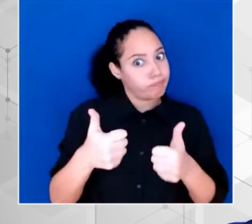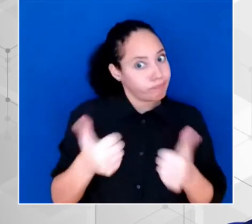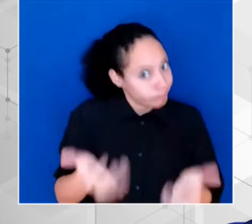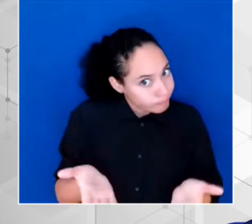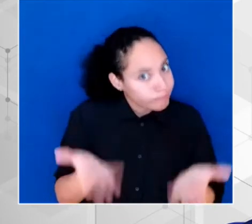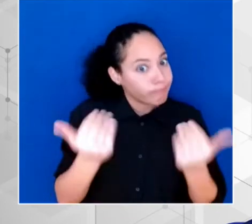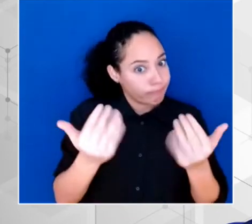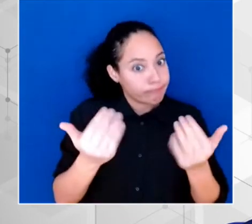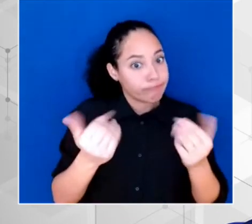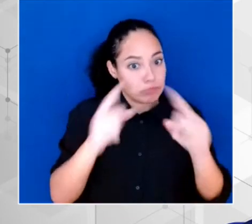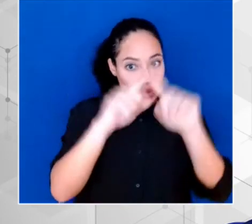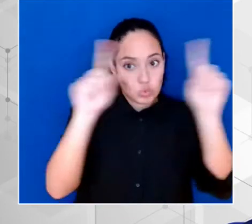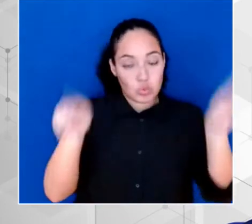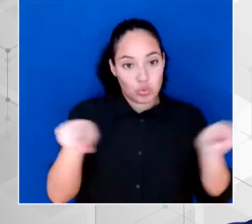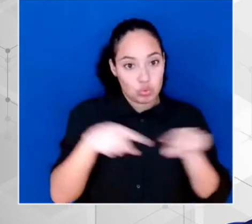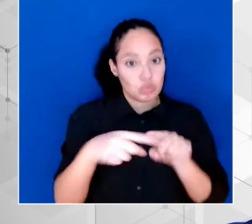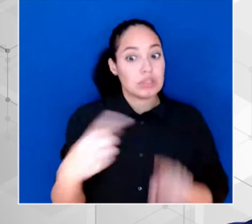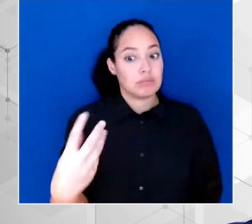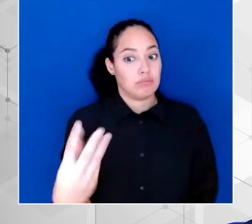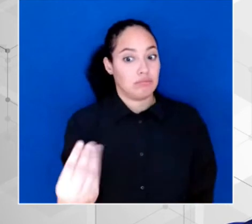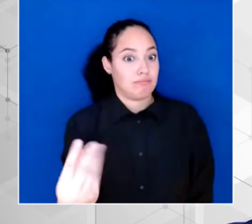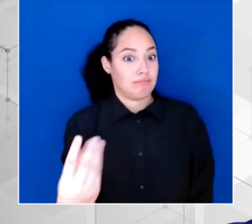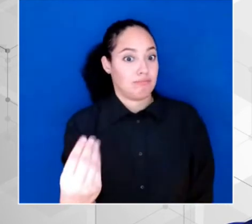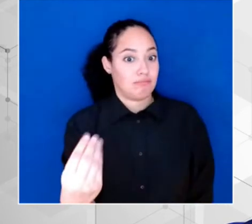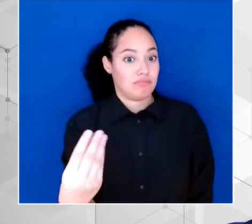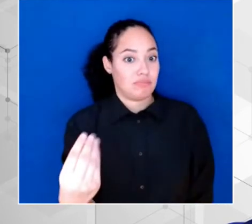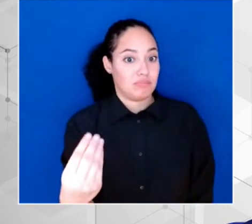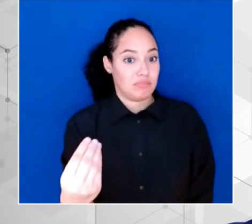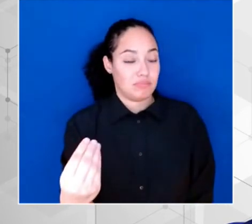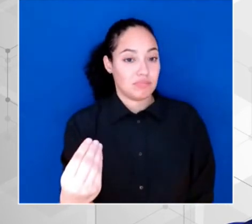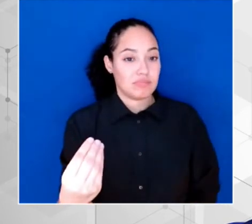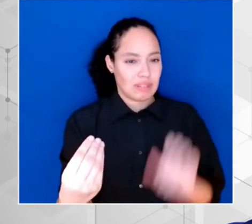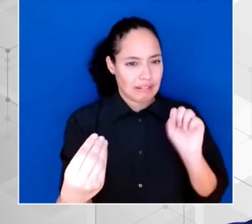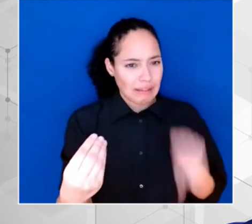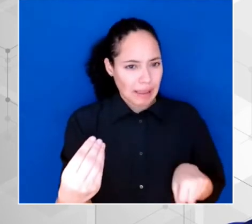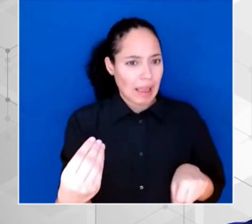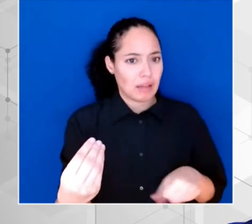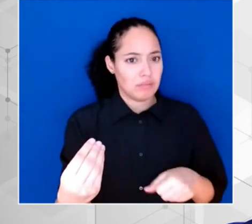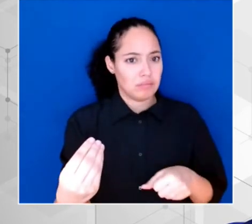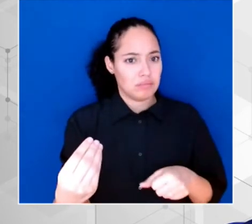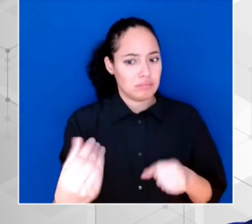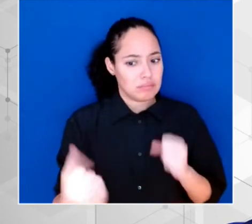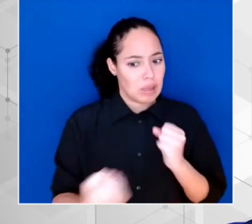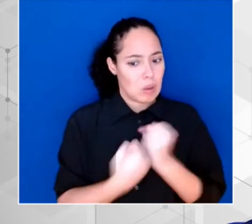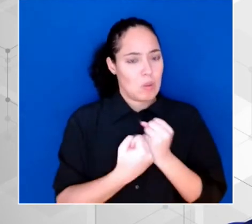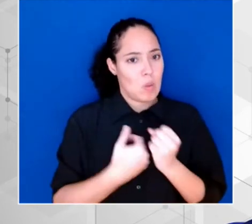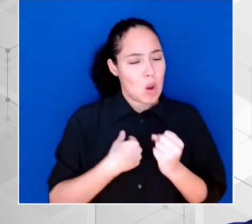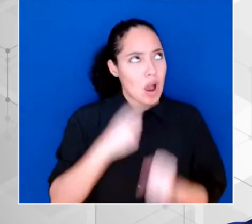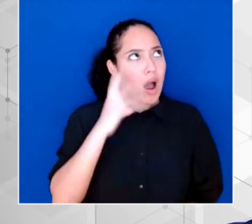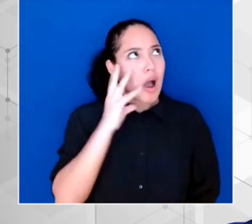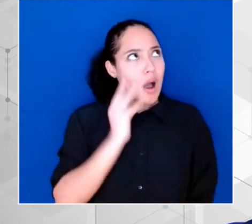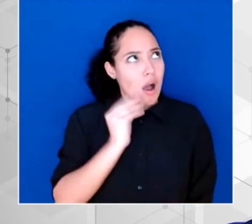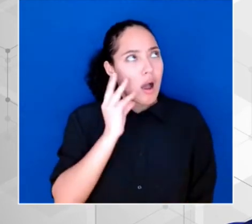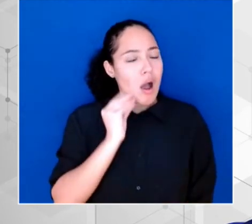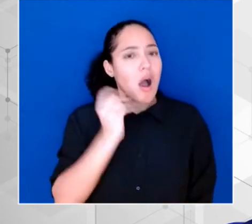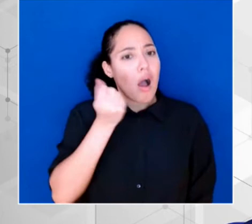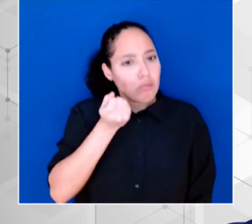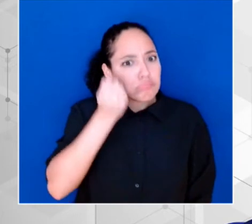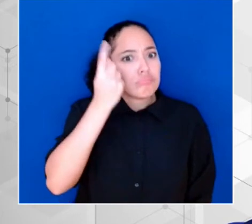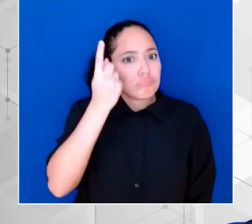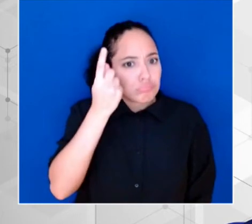reader user is hearing when using your website. But in this case, I'm focusing more